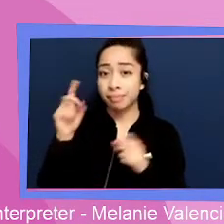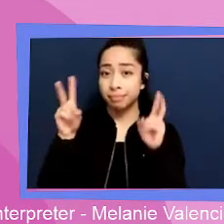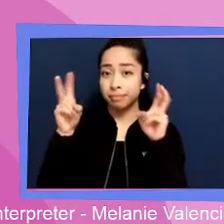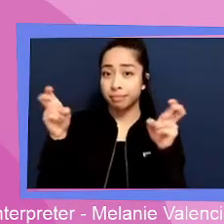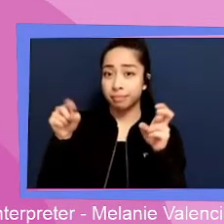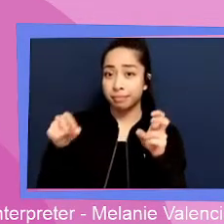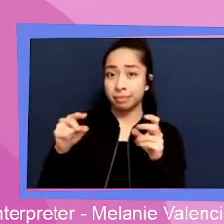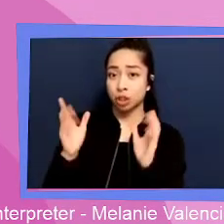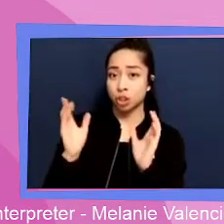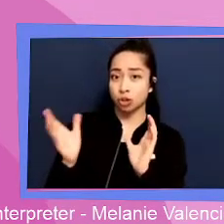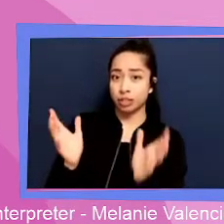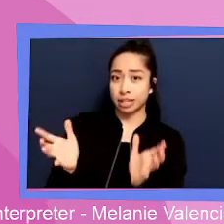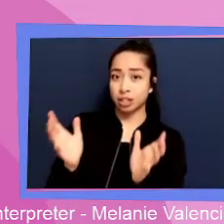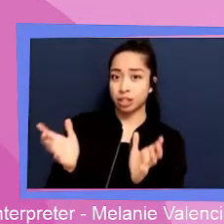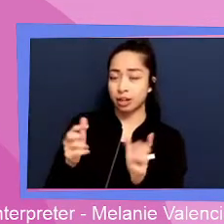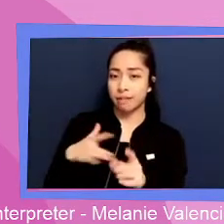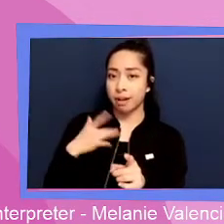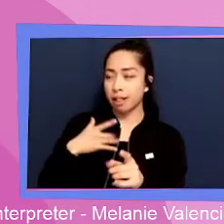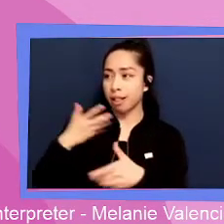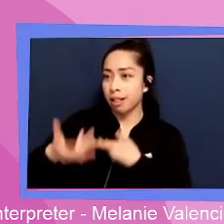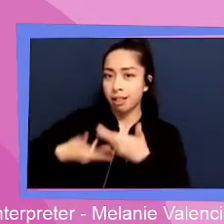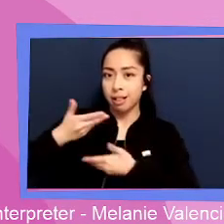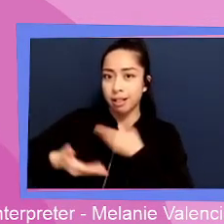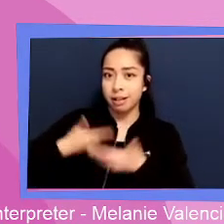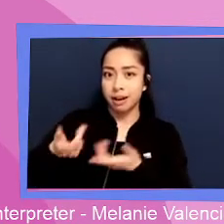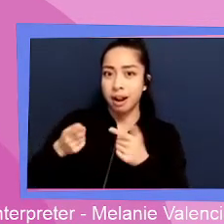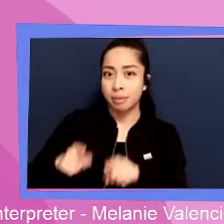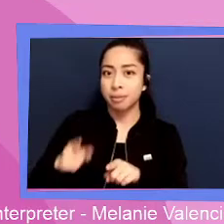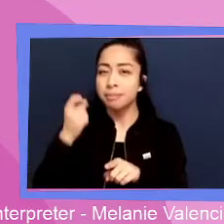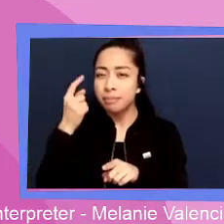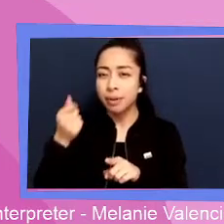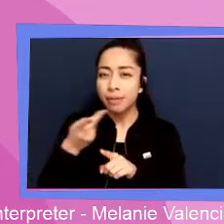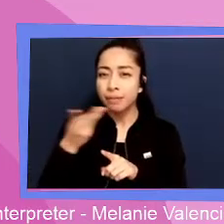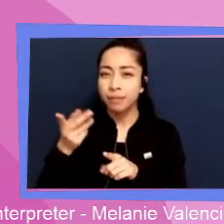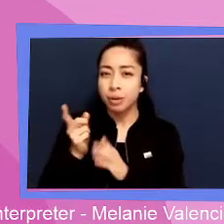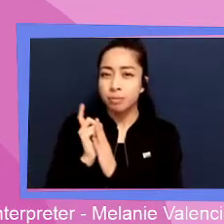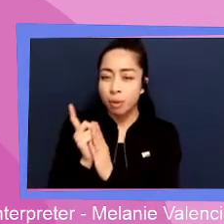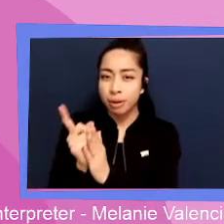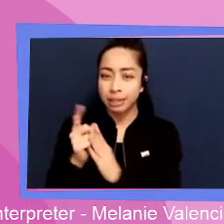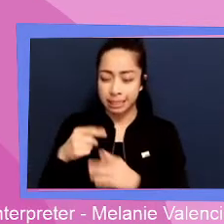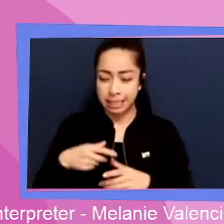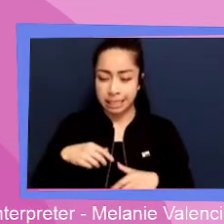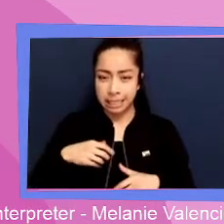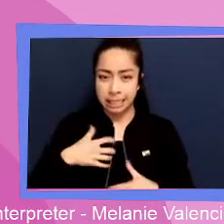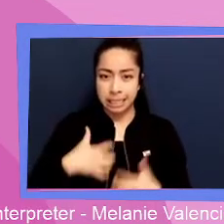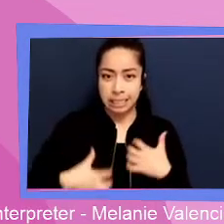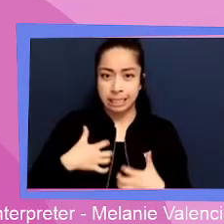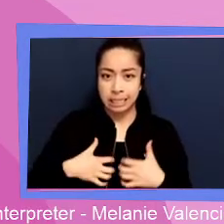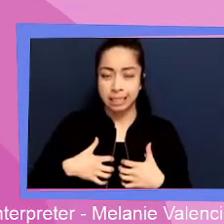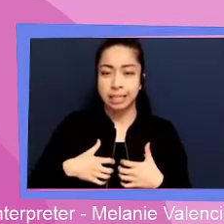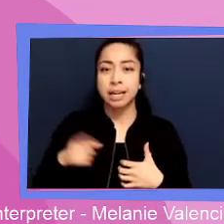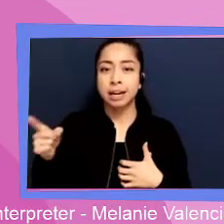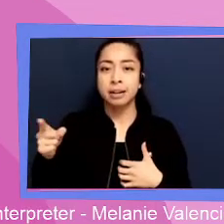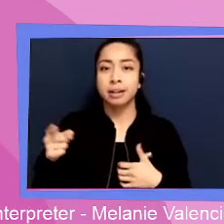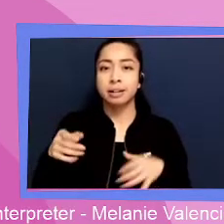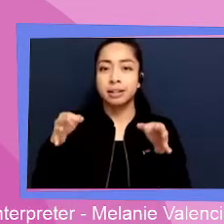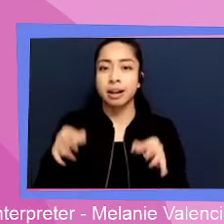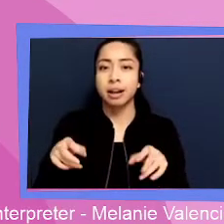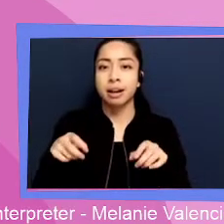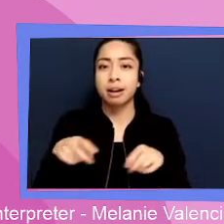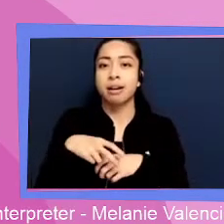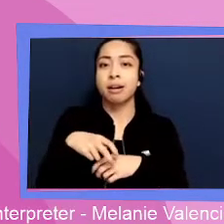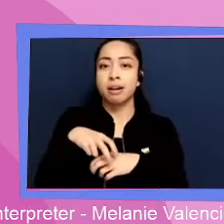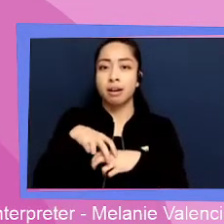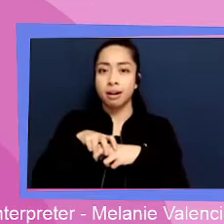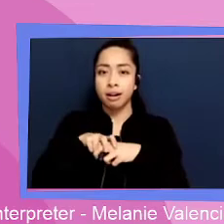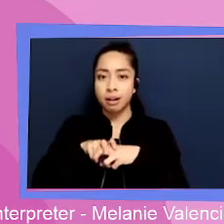rest of her beer, and, after several moments of agonizing internal debate, had slowly leaned back. She'd given Jamie plenty